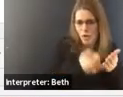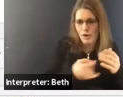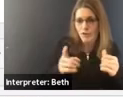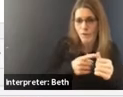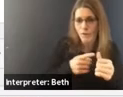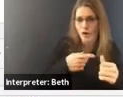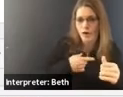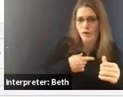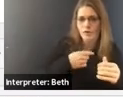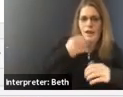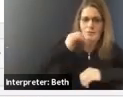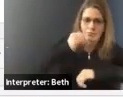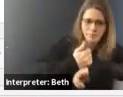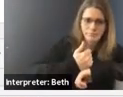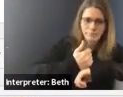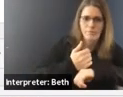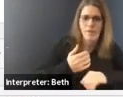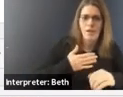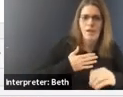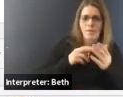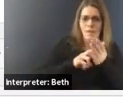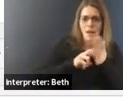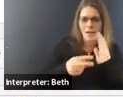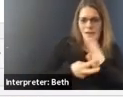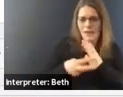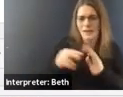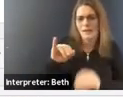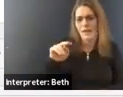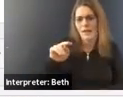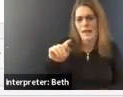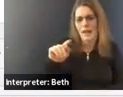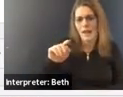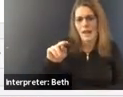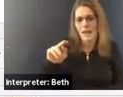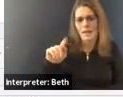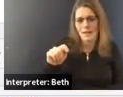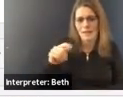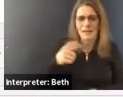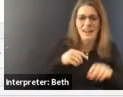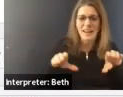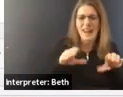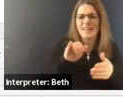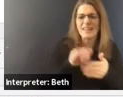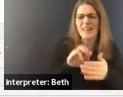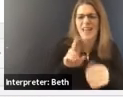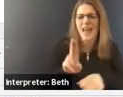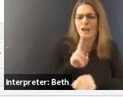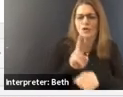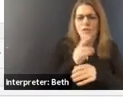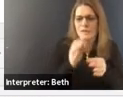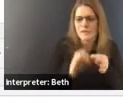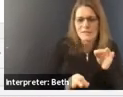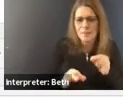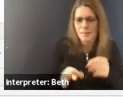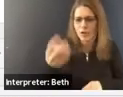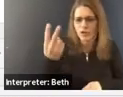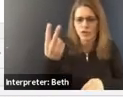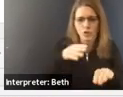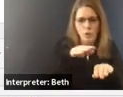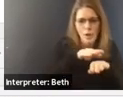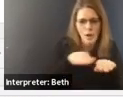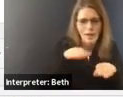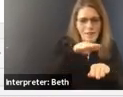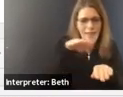And I did that with simple, quick two layers to give myself